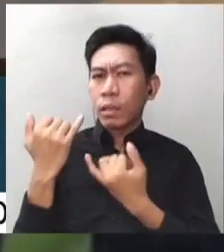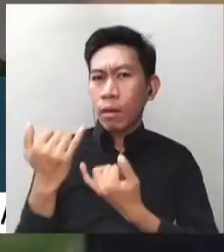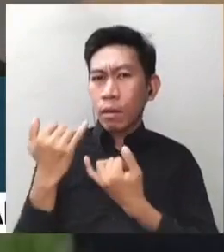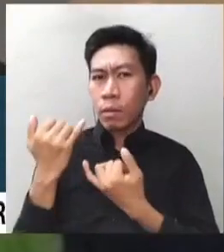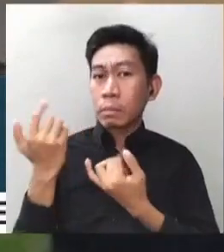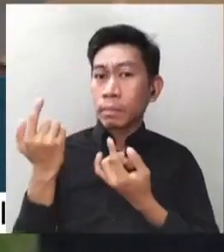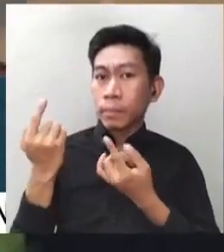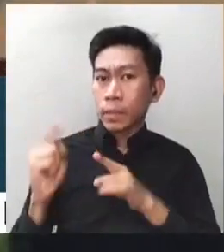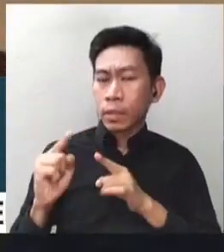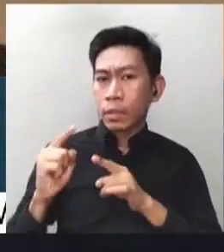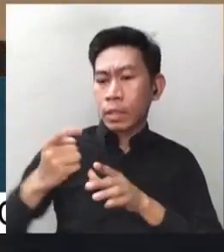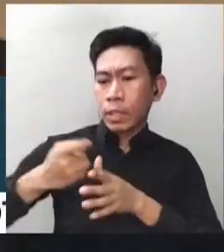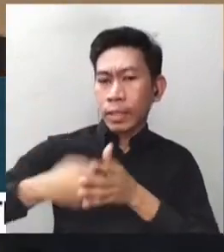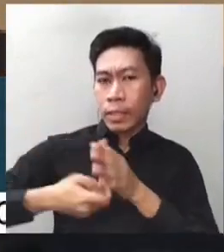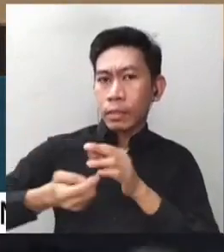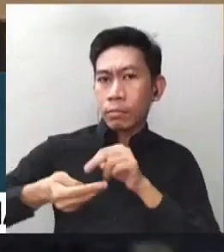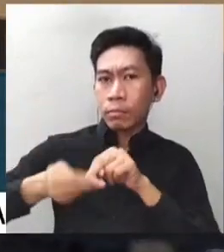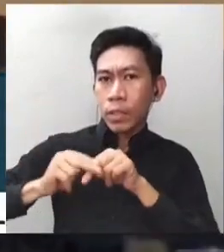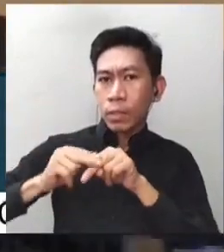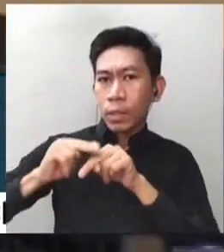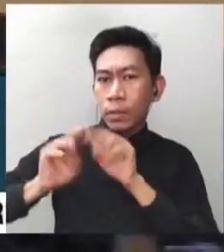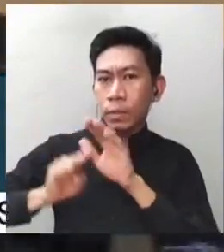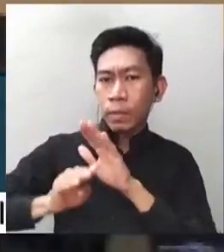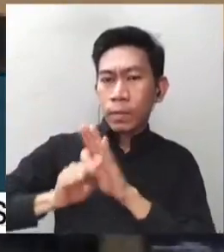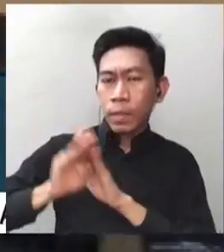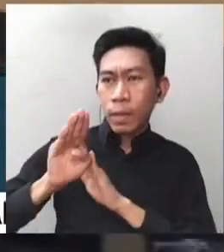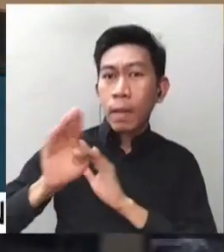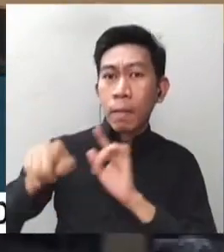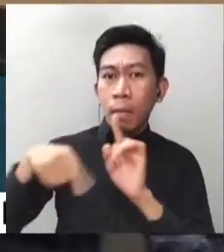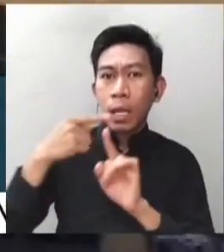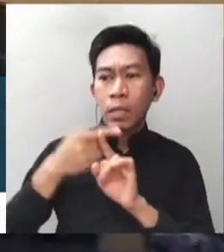more expensive imported rice,